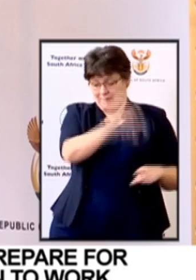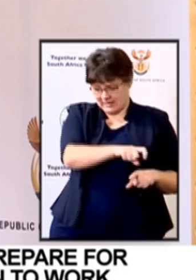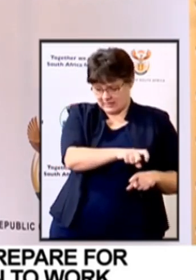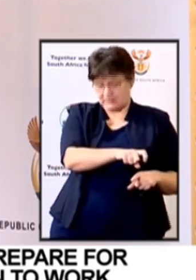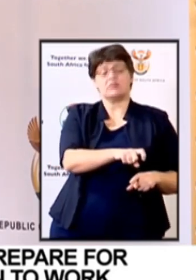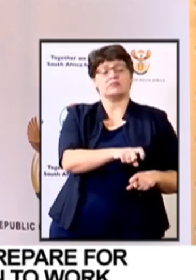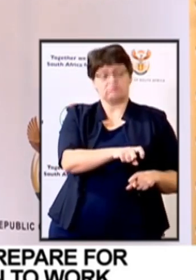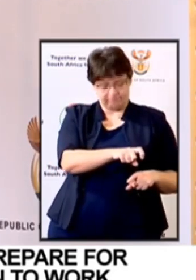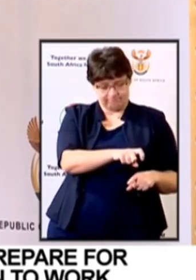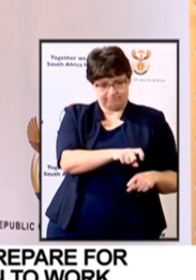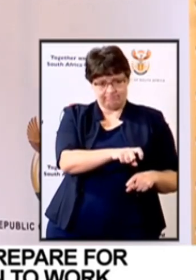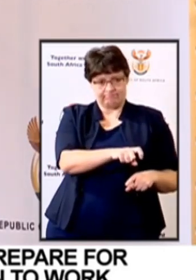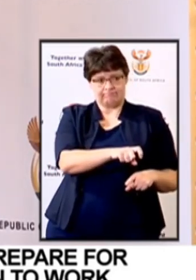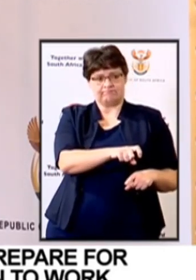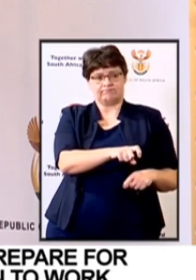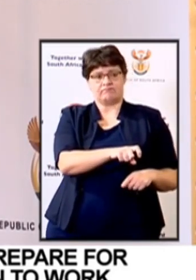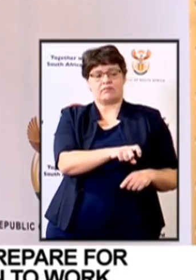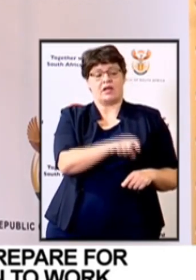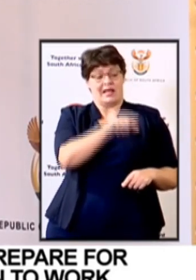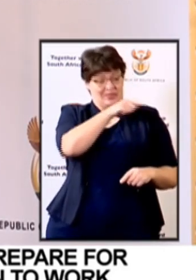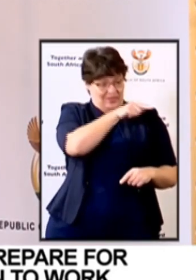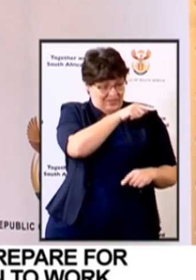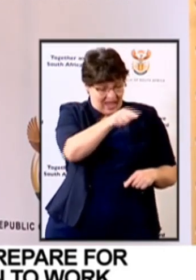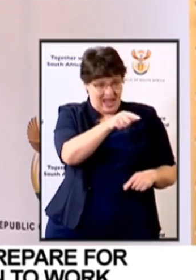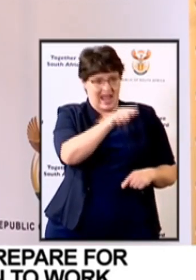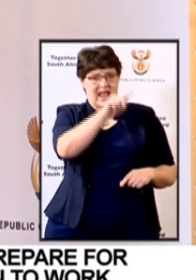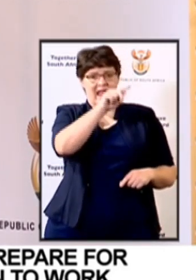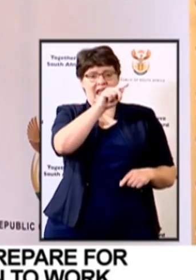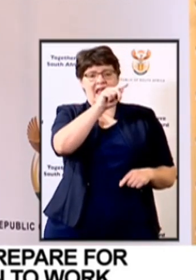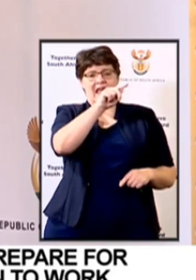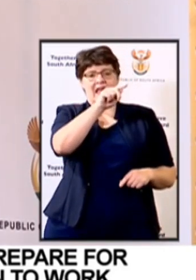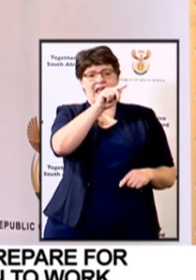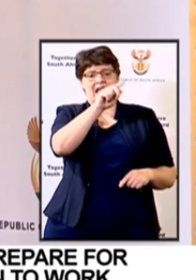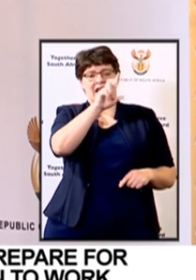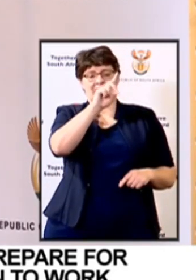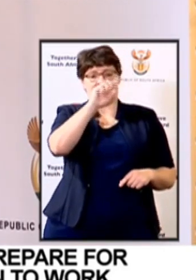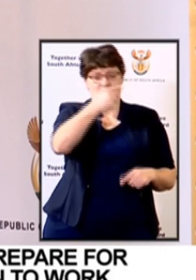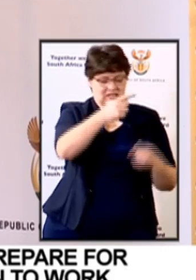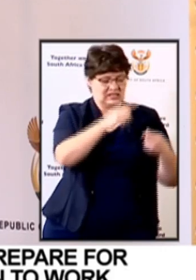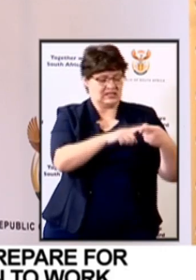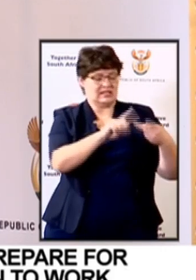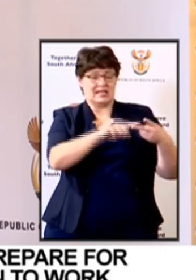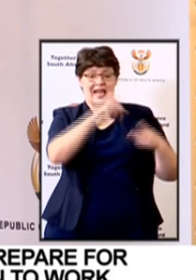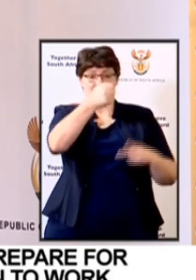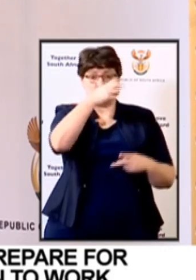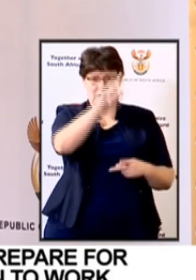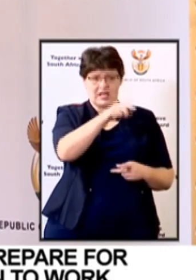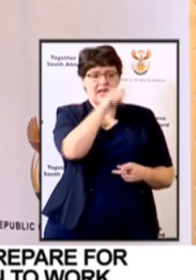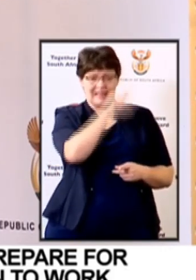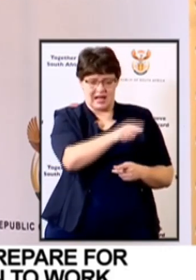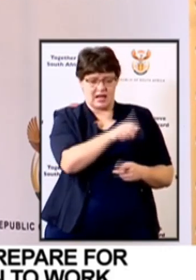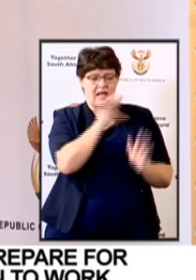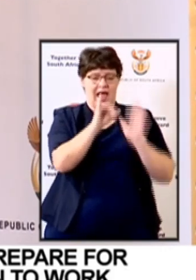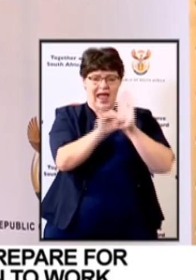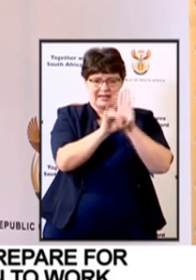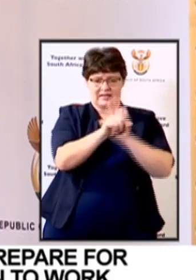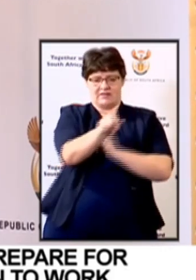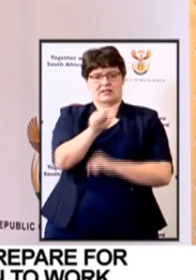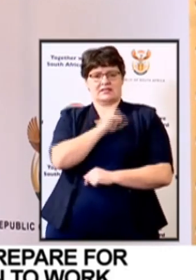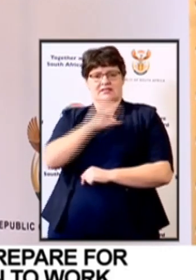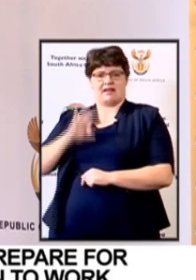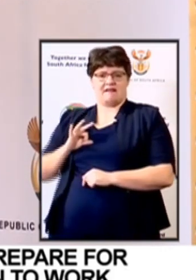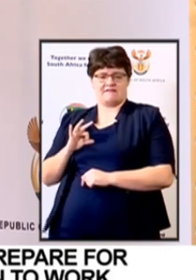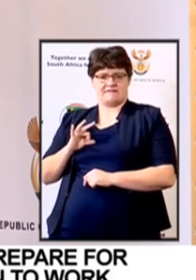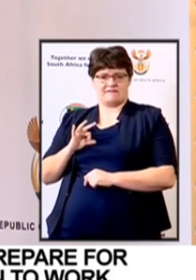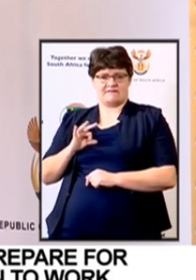their setup, they then went on to then identify employees